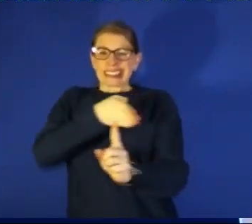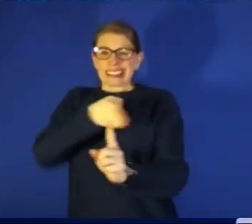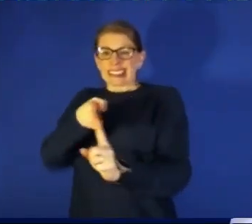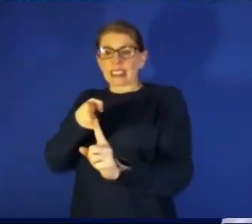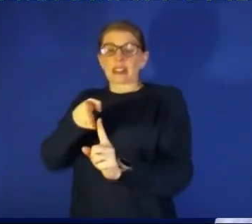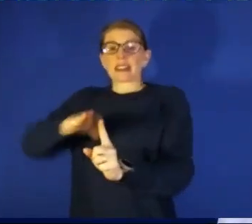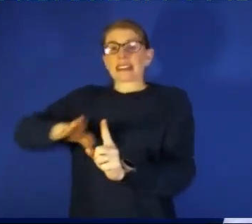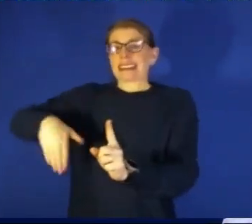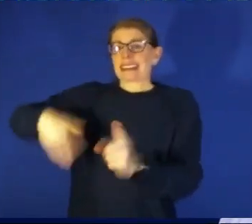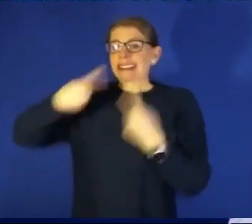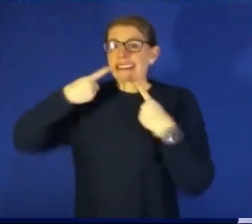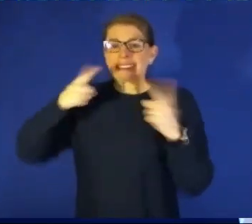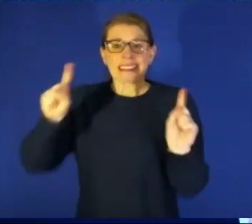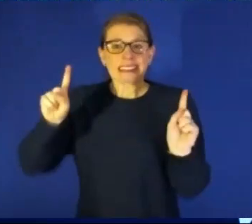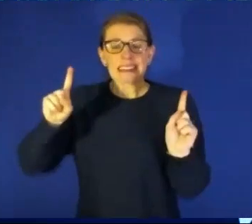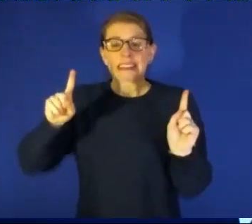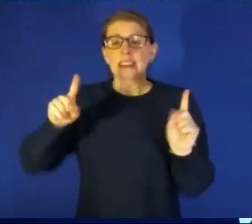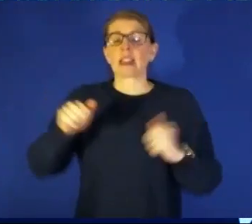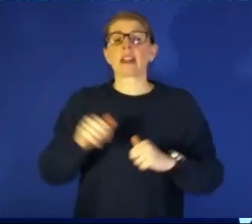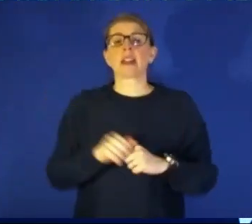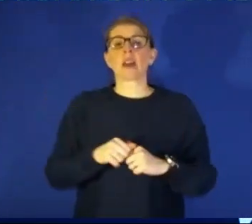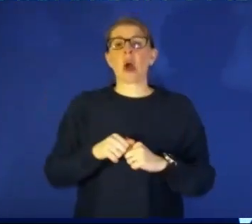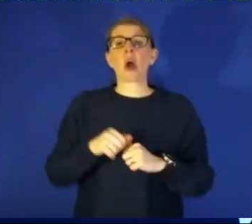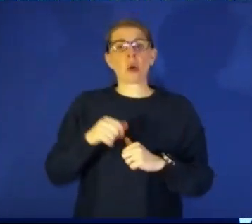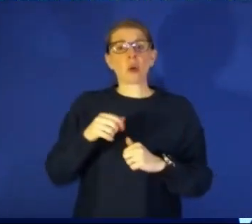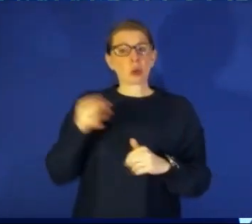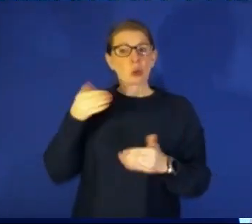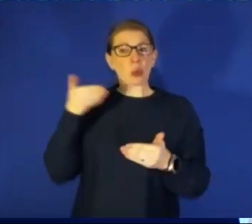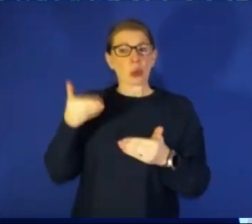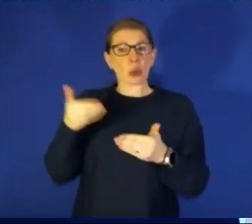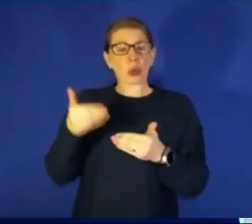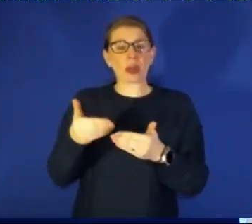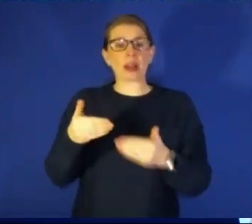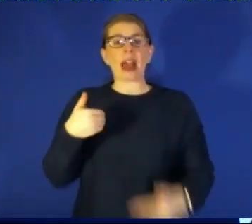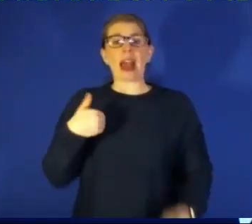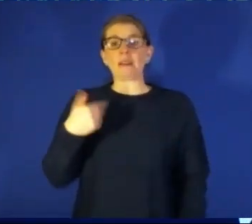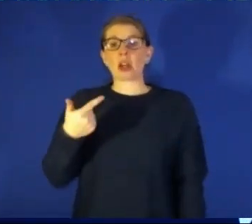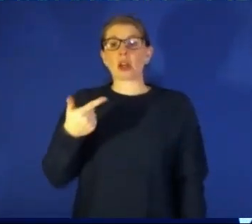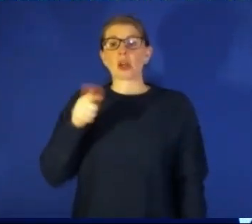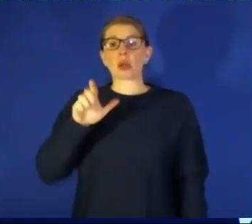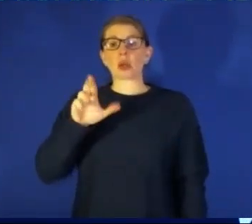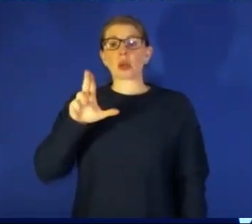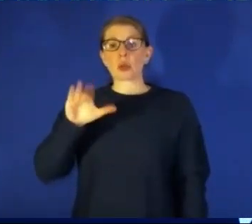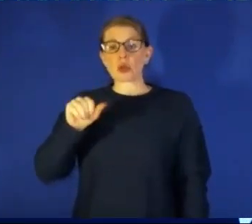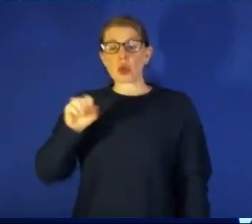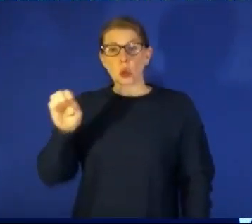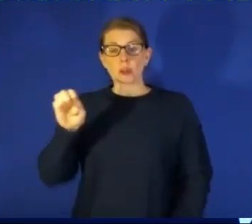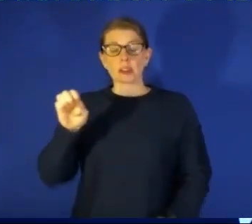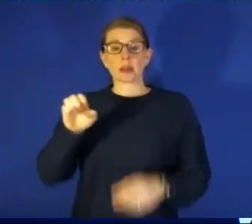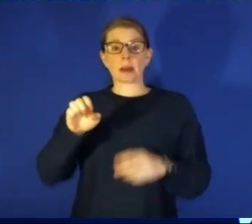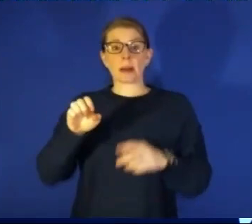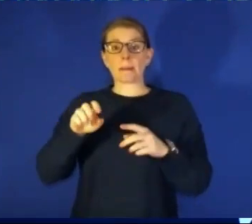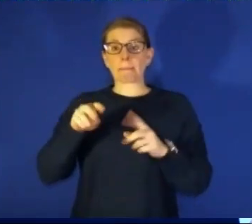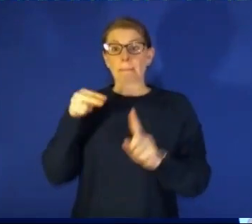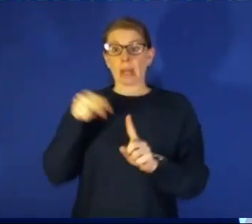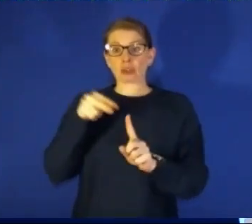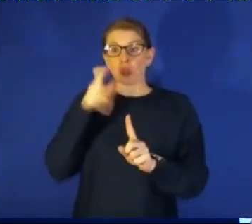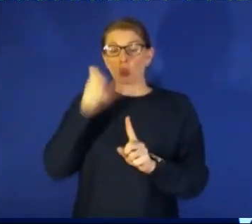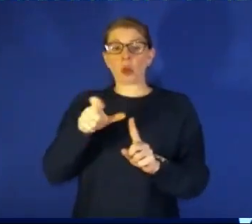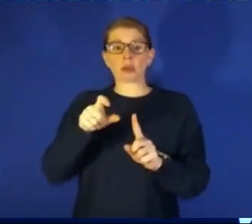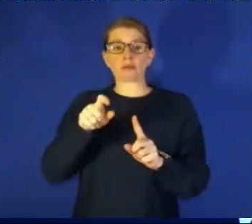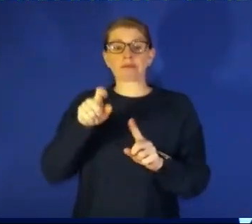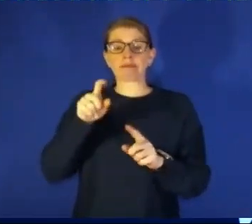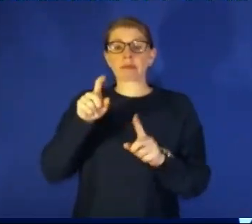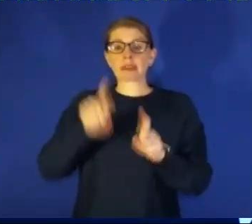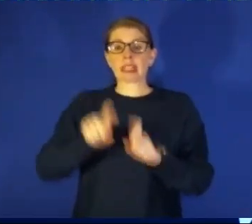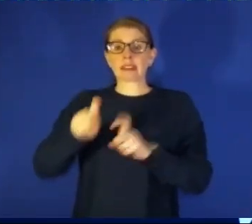there. We have now continuous glucose monitors that will measure the blood sugar fairly accurately every 5 minutes. And some of these will